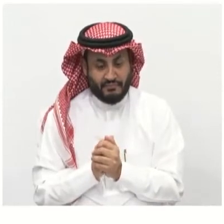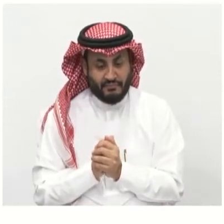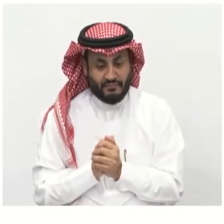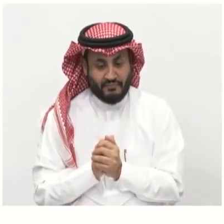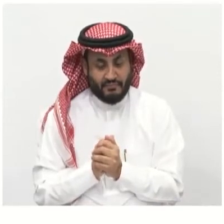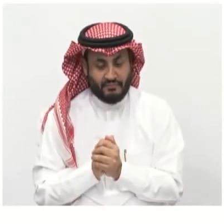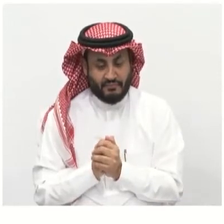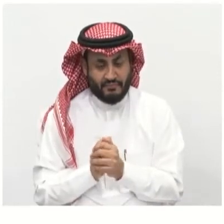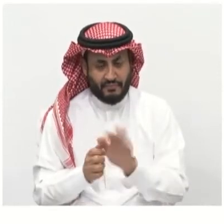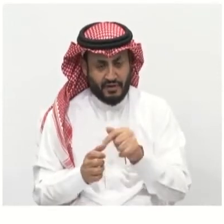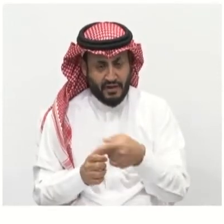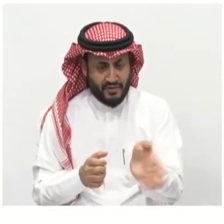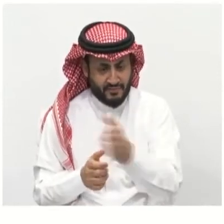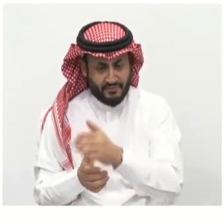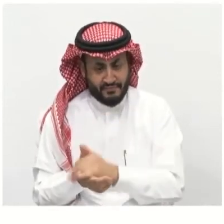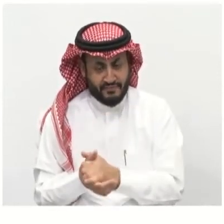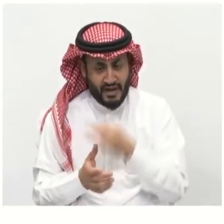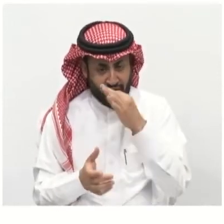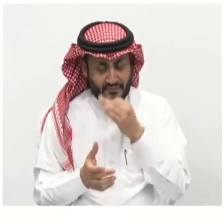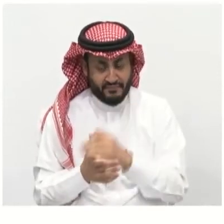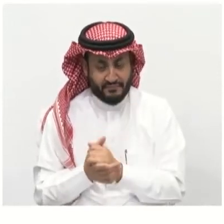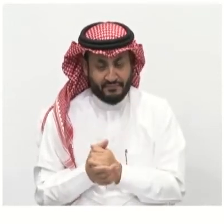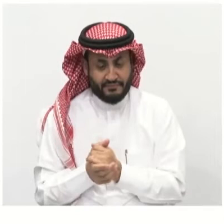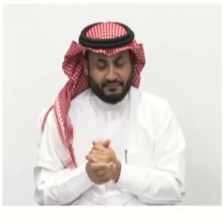okay, we're not doing that, we're going to do sounds.